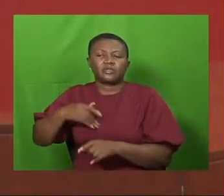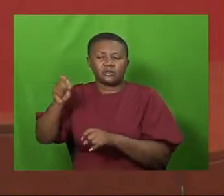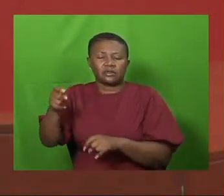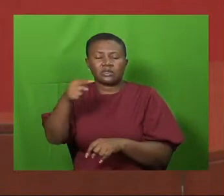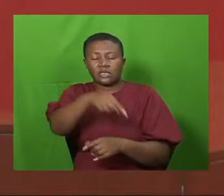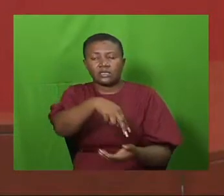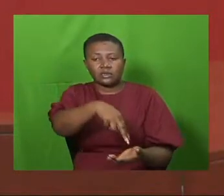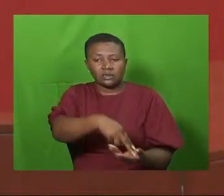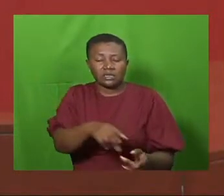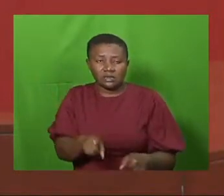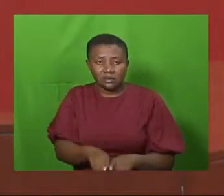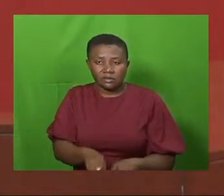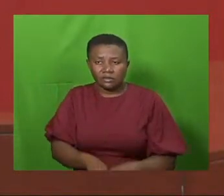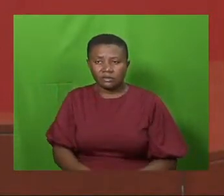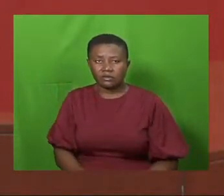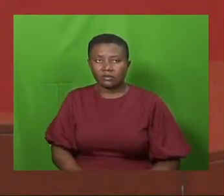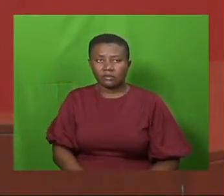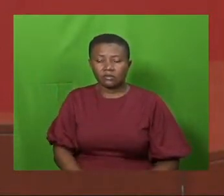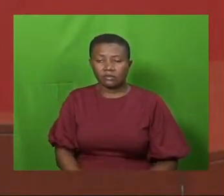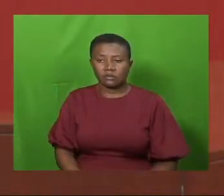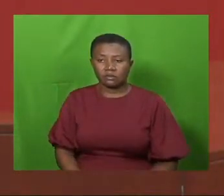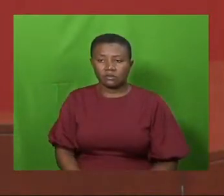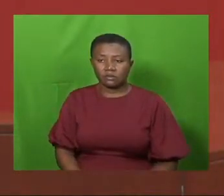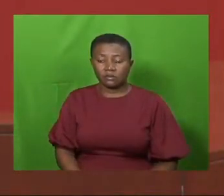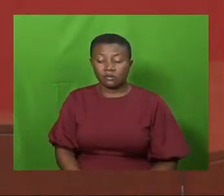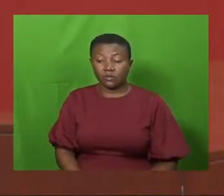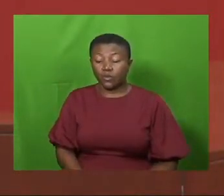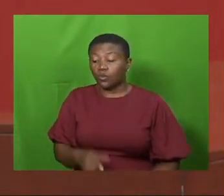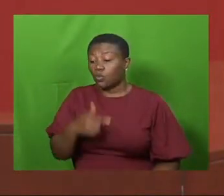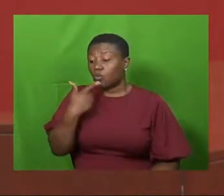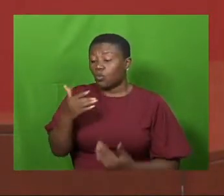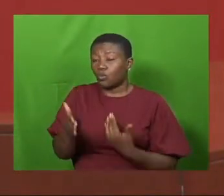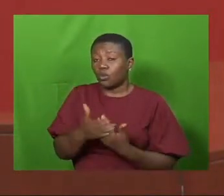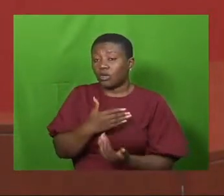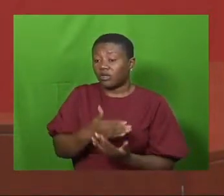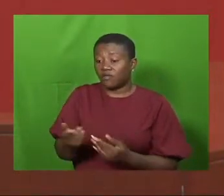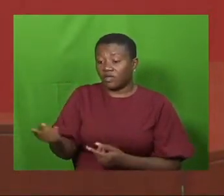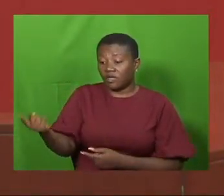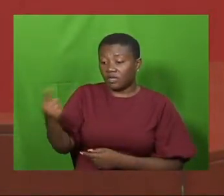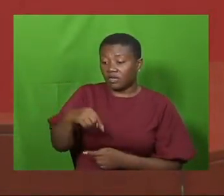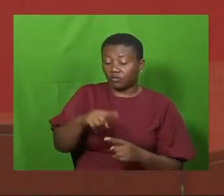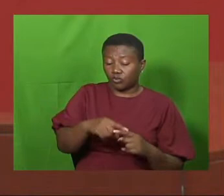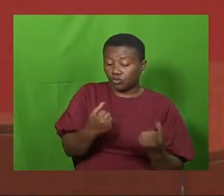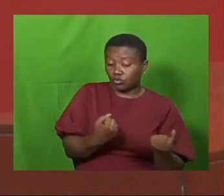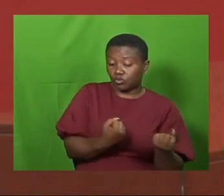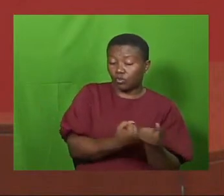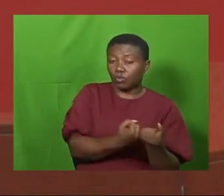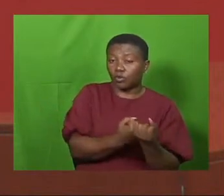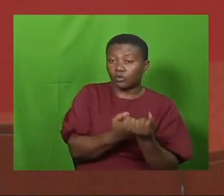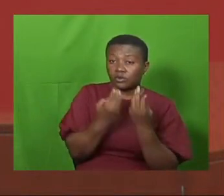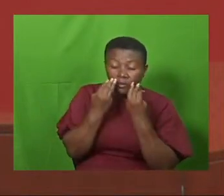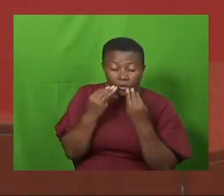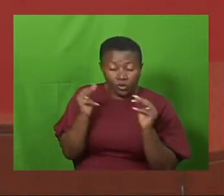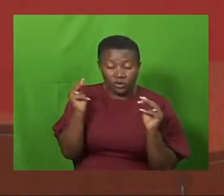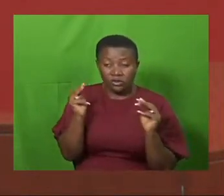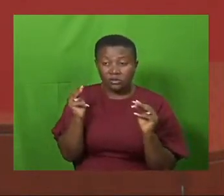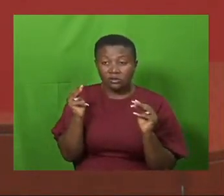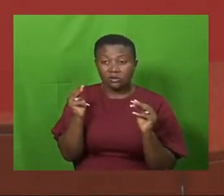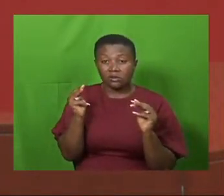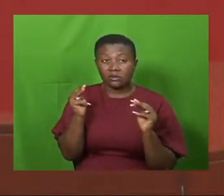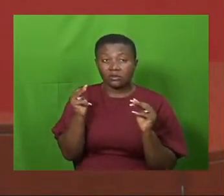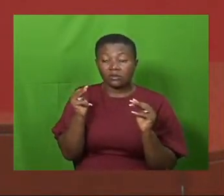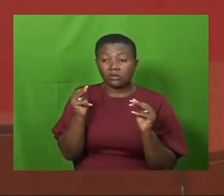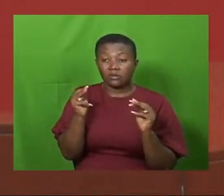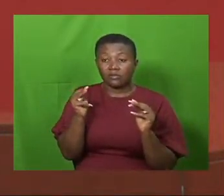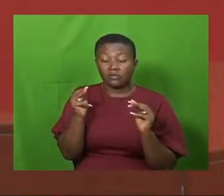Honourable members, whoever is coming to second the motion, this is a motion. Whoever is also